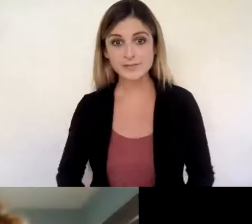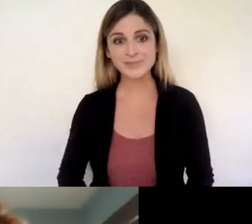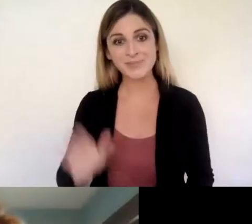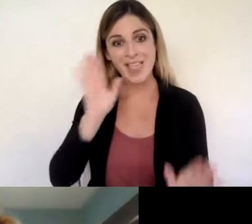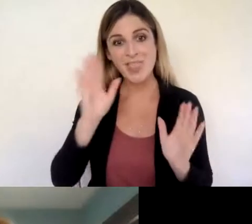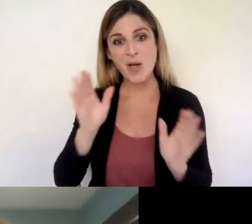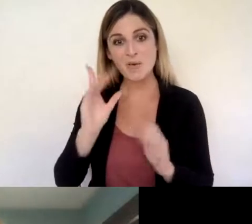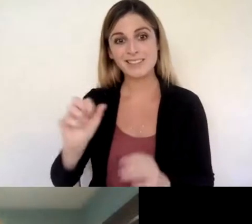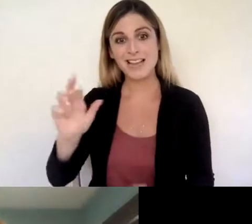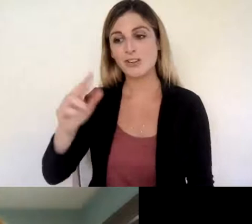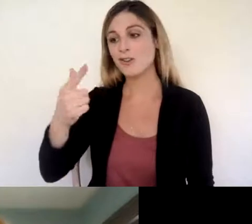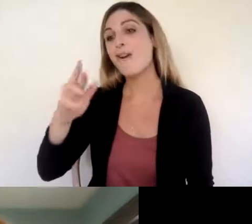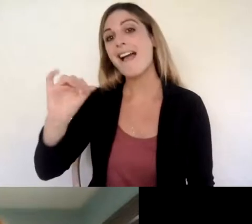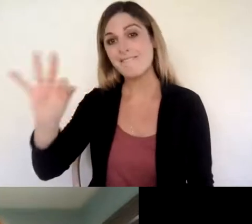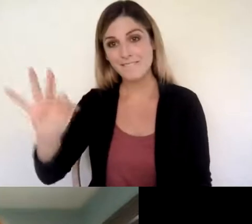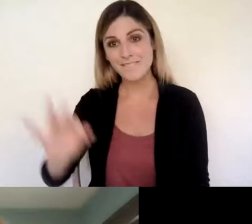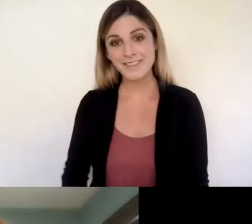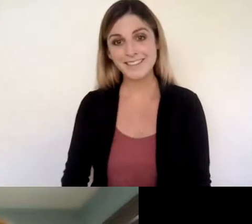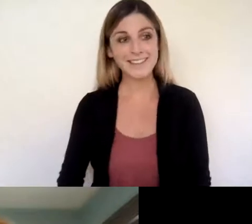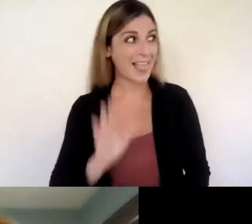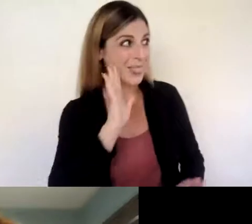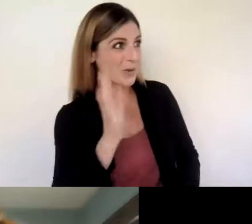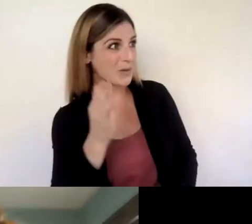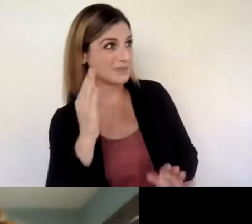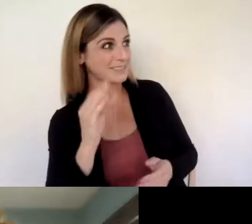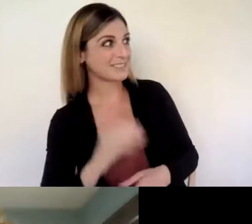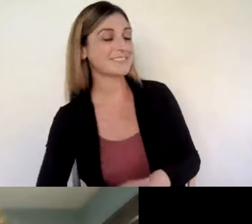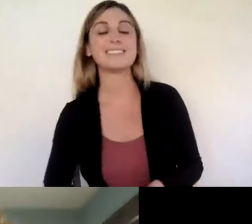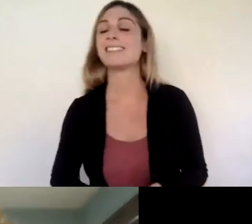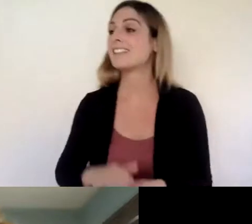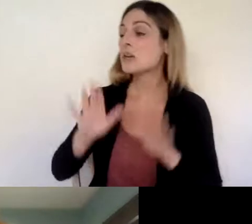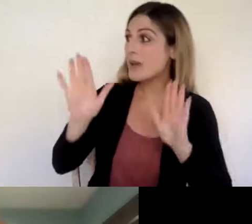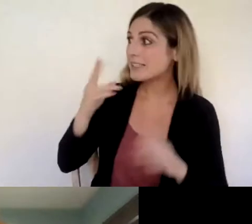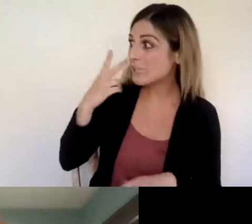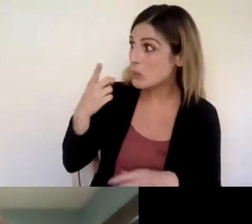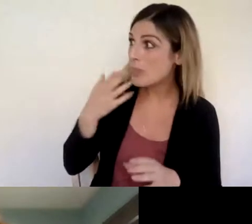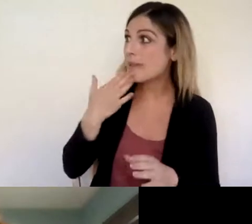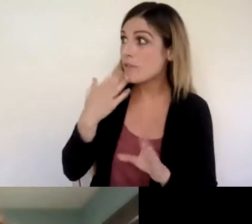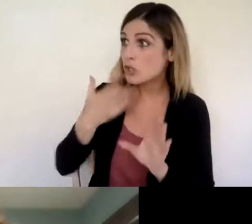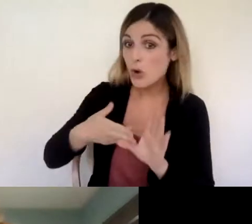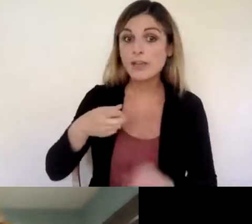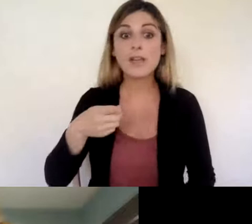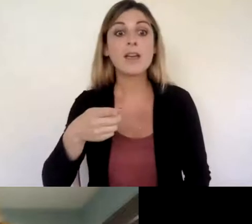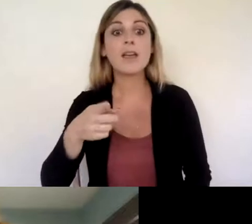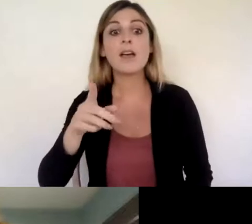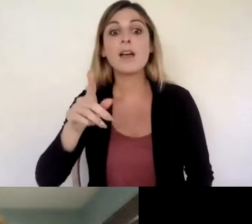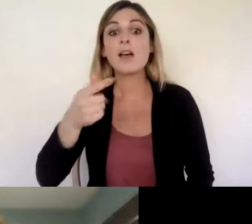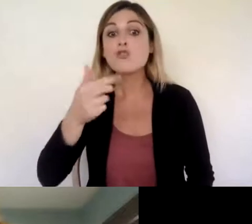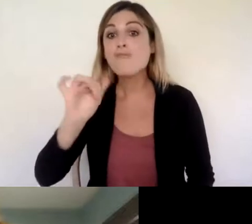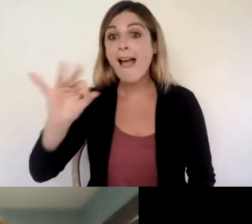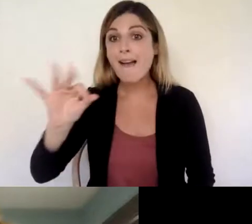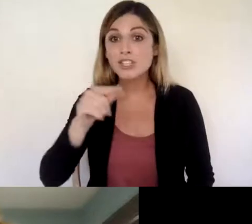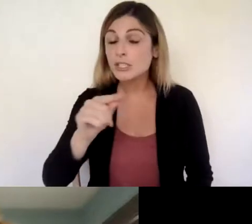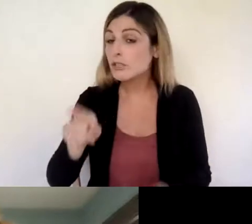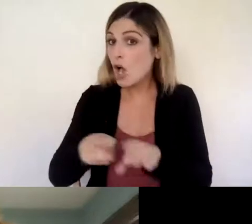Hello, Dr. Graff. Hi, Dr. Barnett. Nice to see you. It's great to see you. Thank you for joining us. Dr. Graff is also in Rochester, New York, along